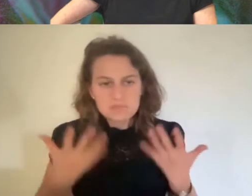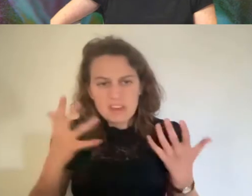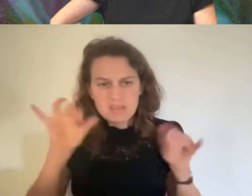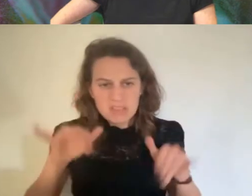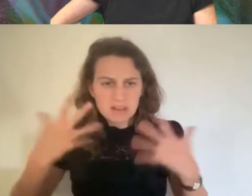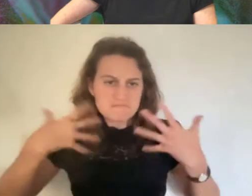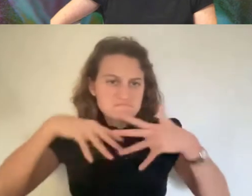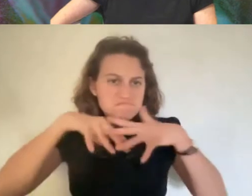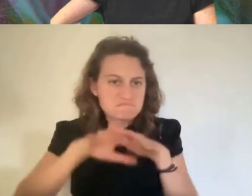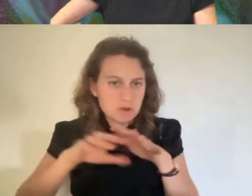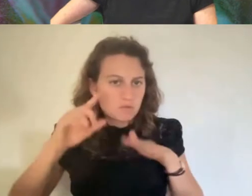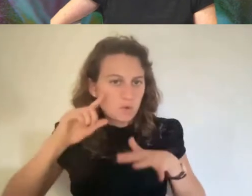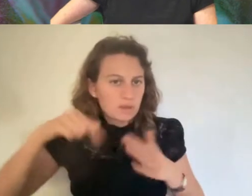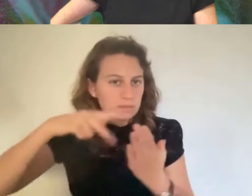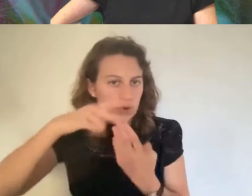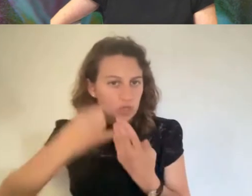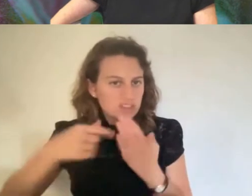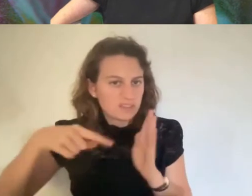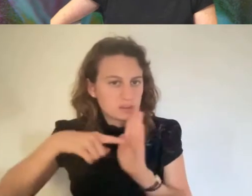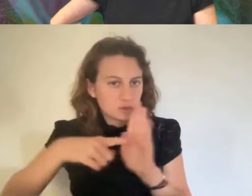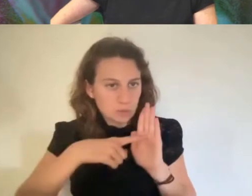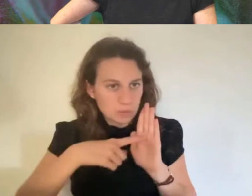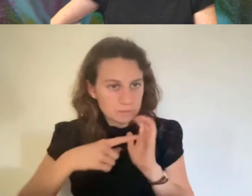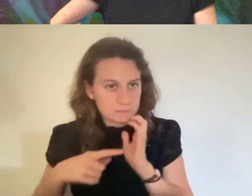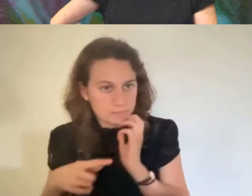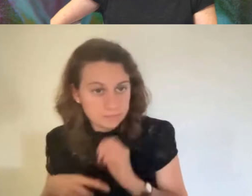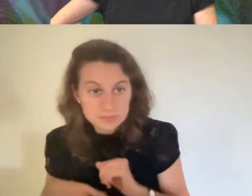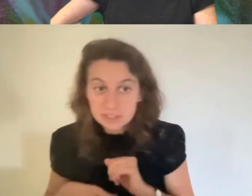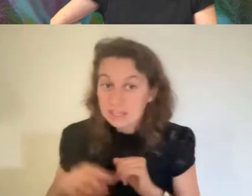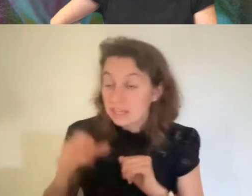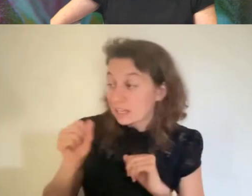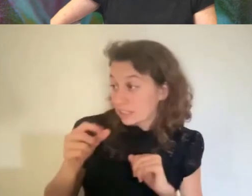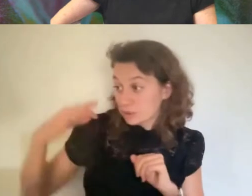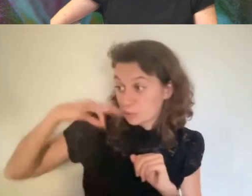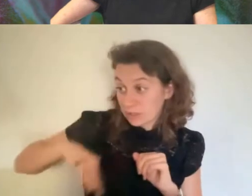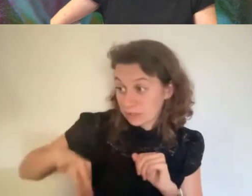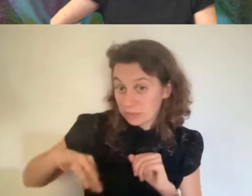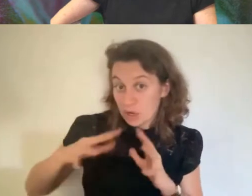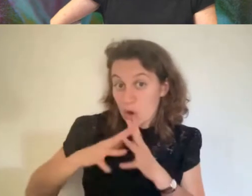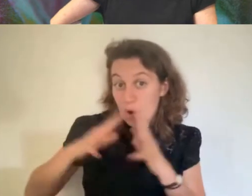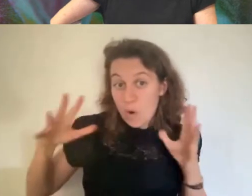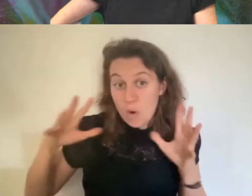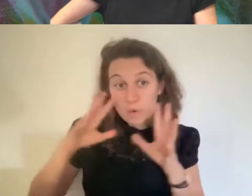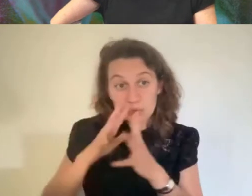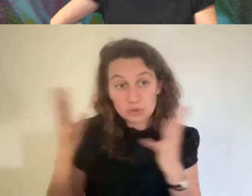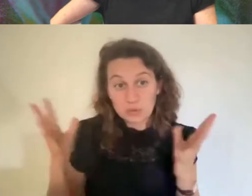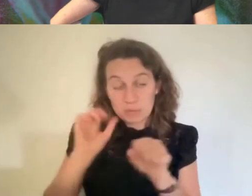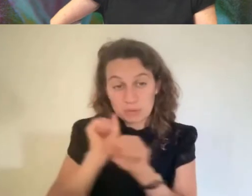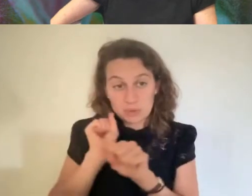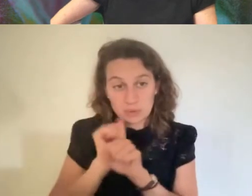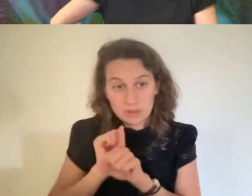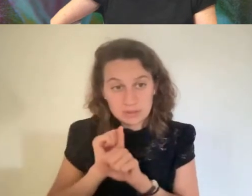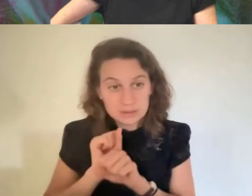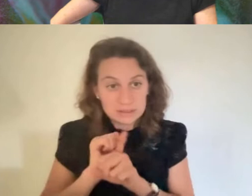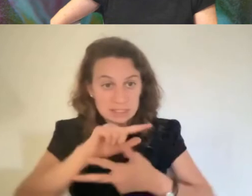show. Yes, and we really benefited from a bounty of works. There are